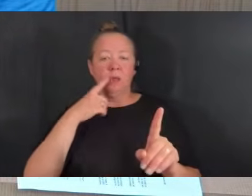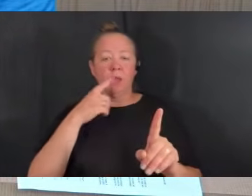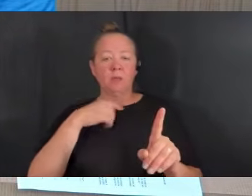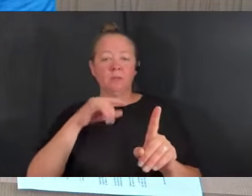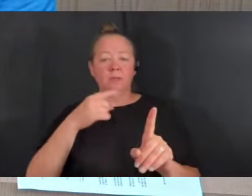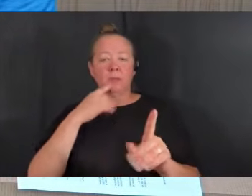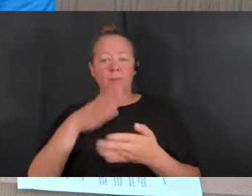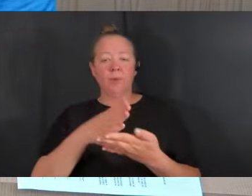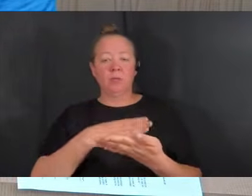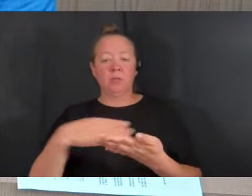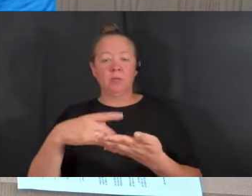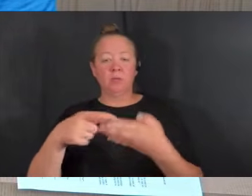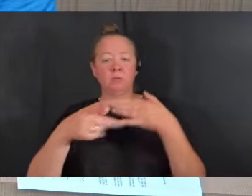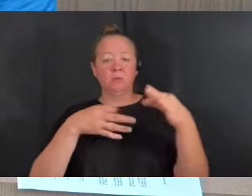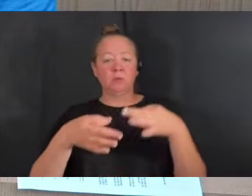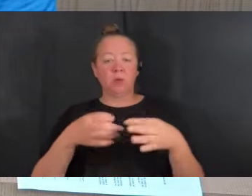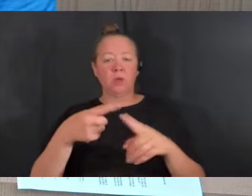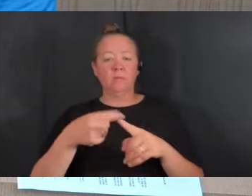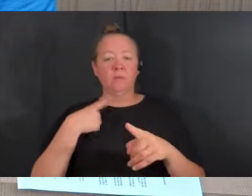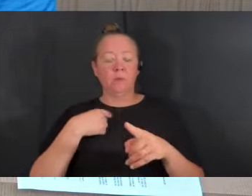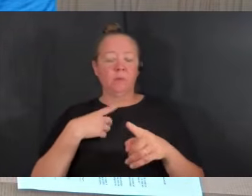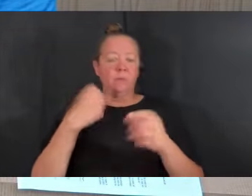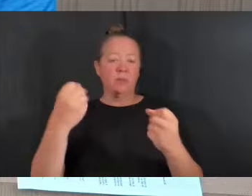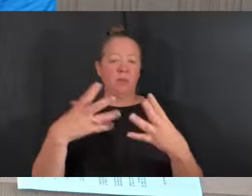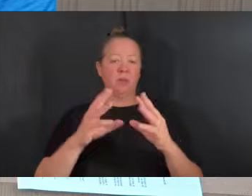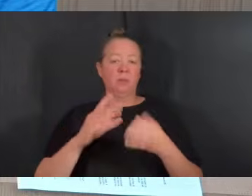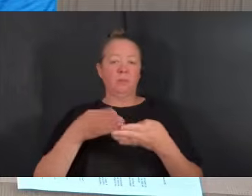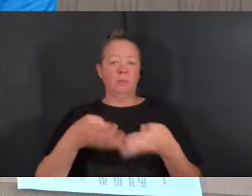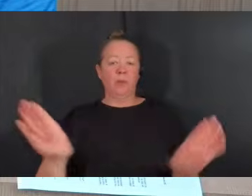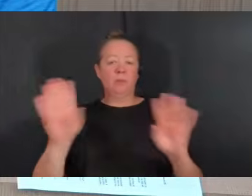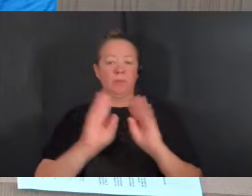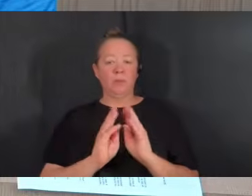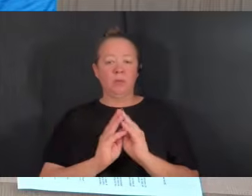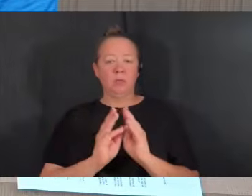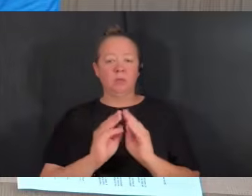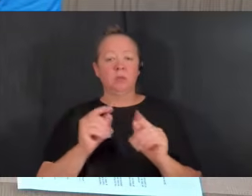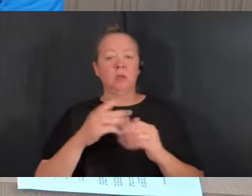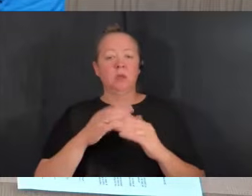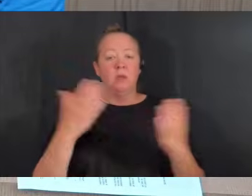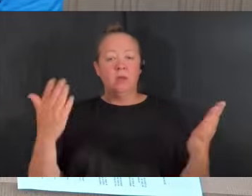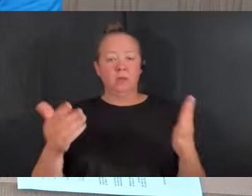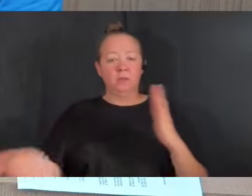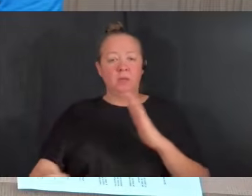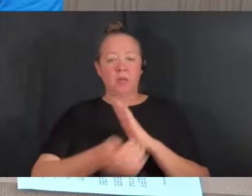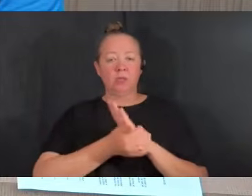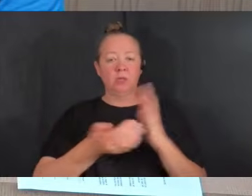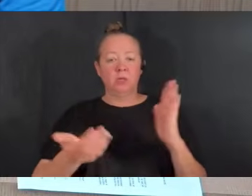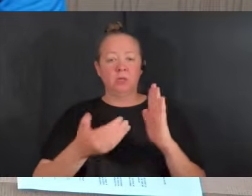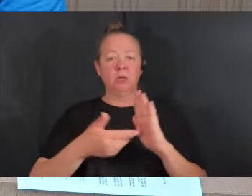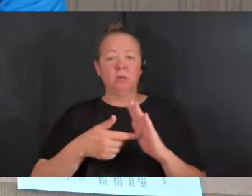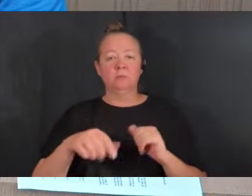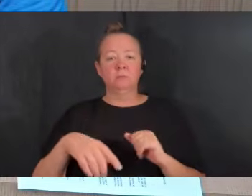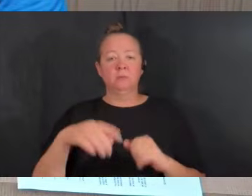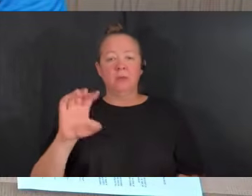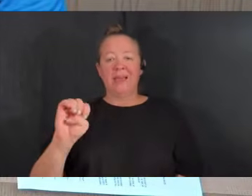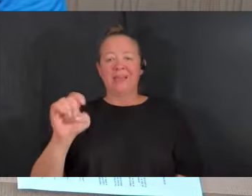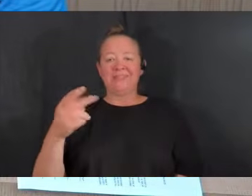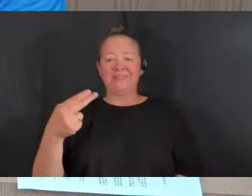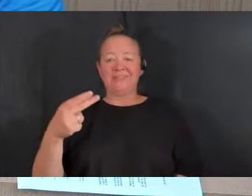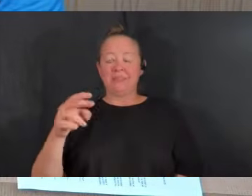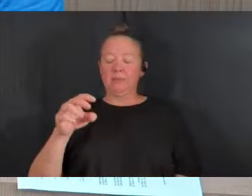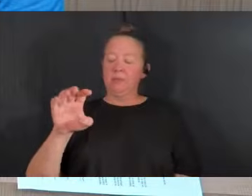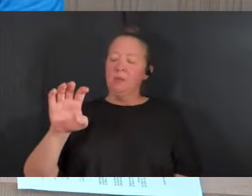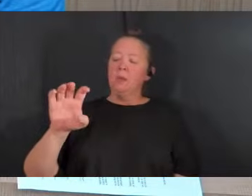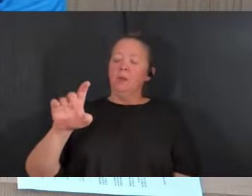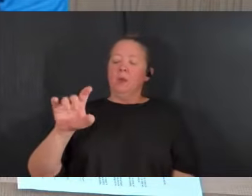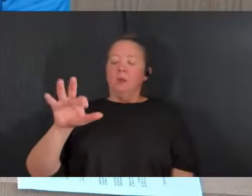numerous public meetings by the mayor and council, is attached hereto as Exhibit A. All of you should have had access to